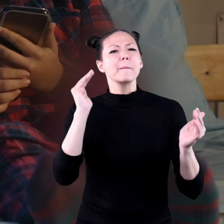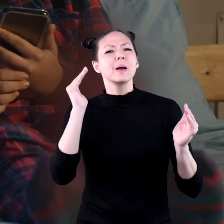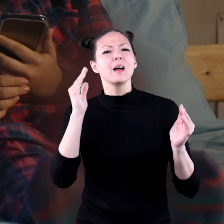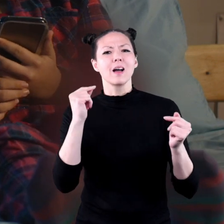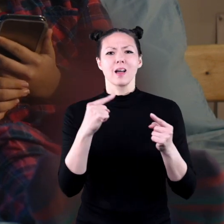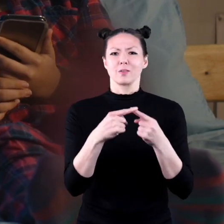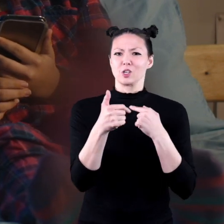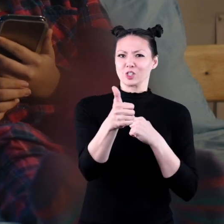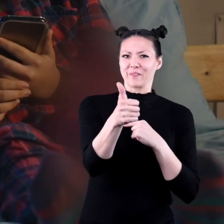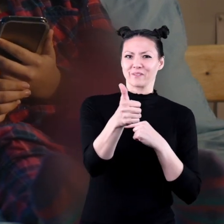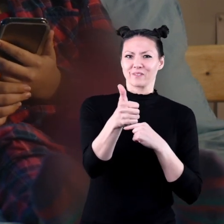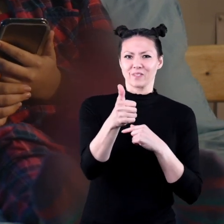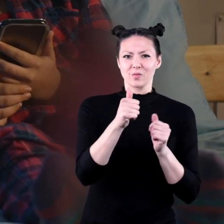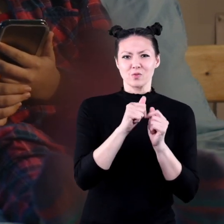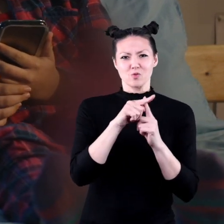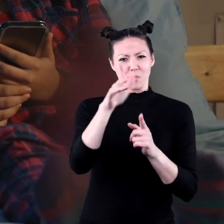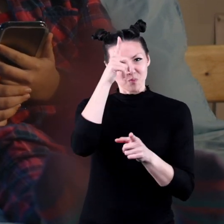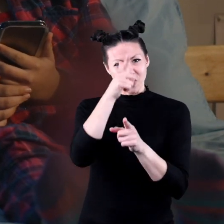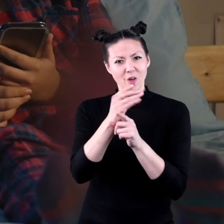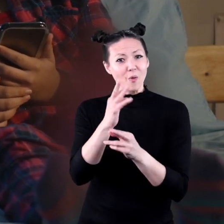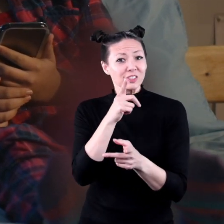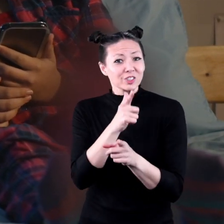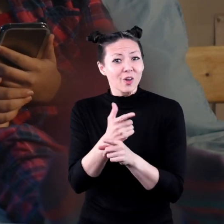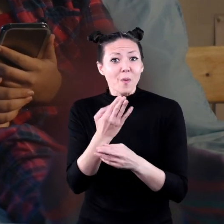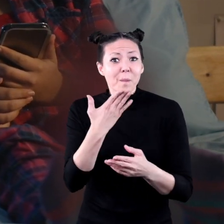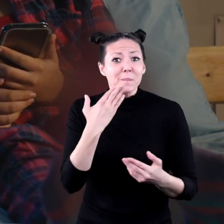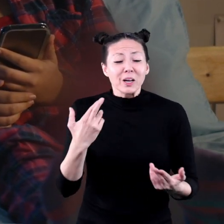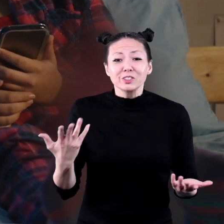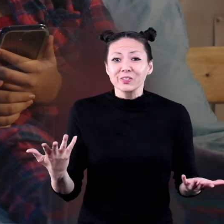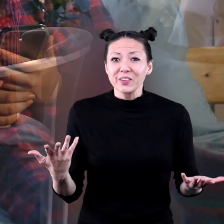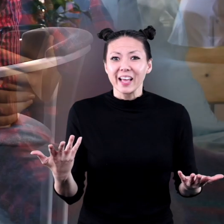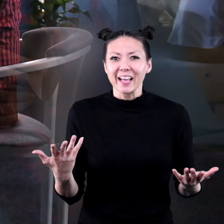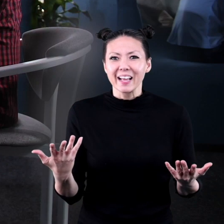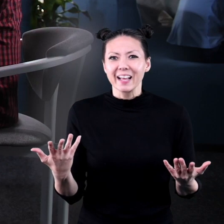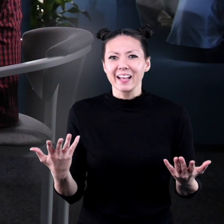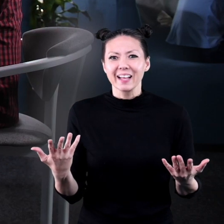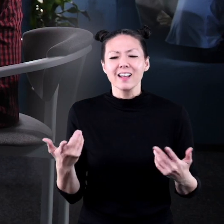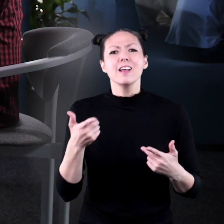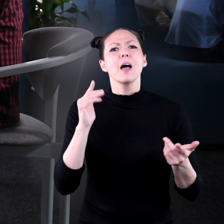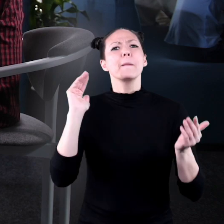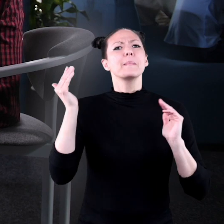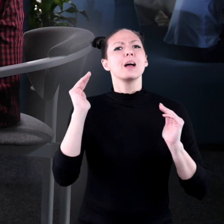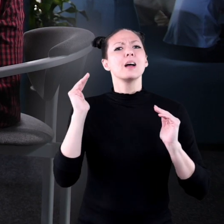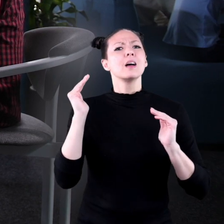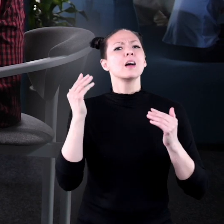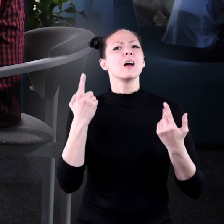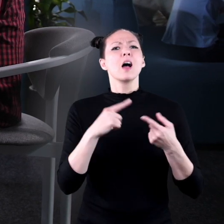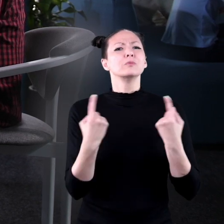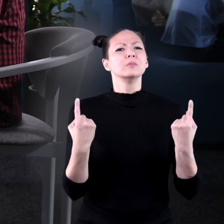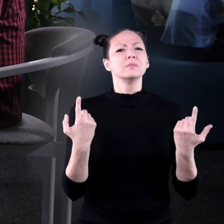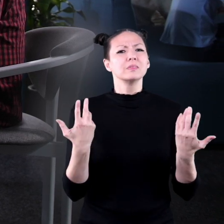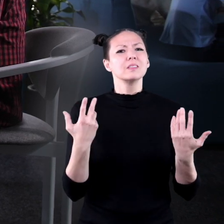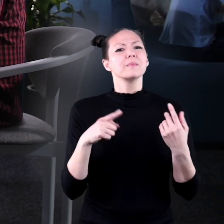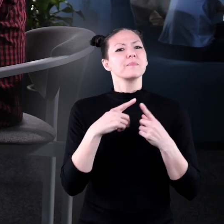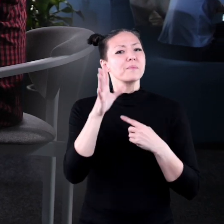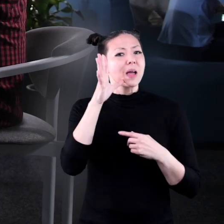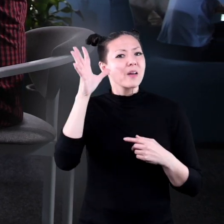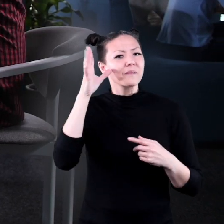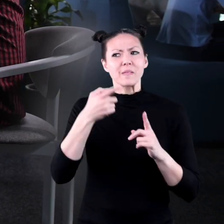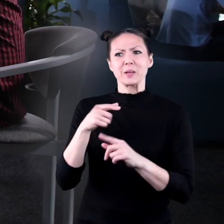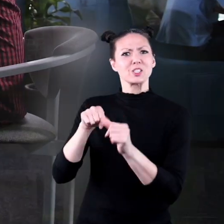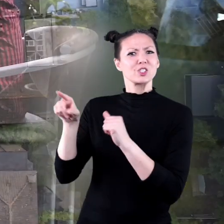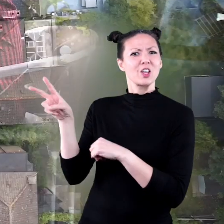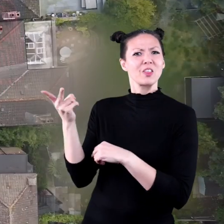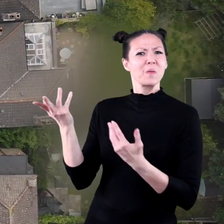and contrast yourself to your brother or sister or your best friend? How about comparing and contrasting your parents to each